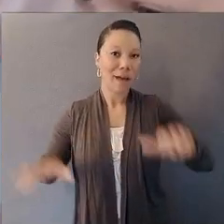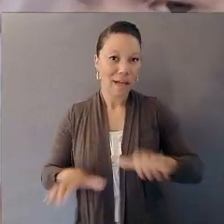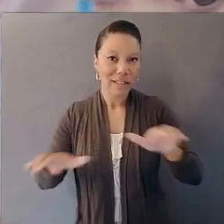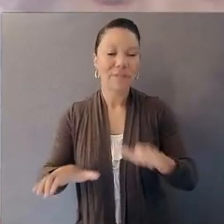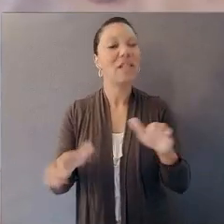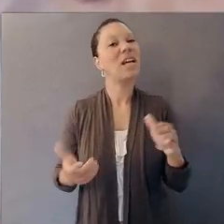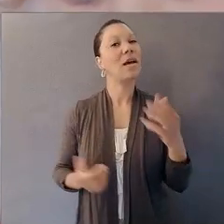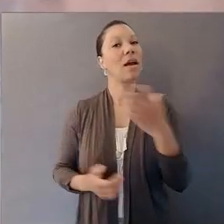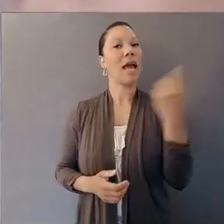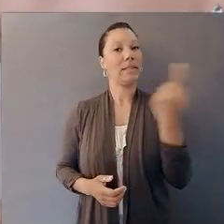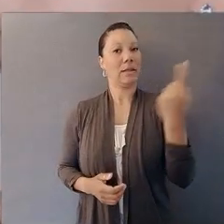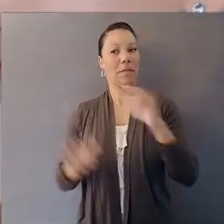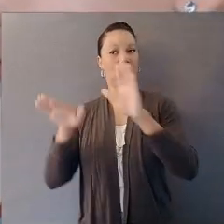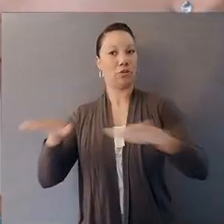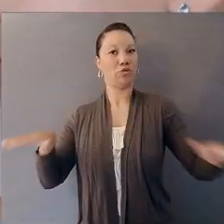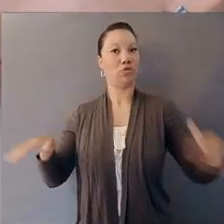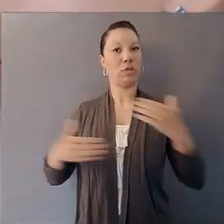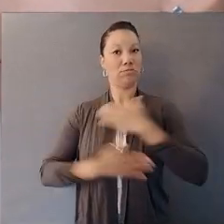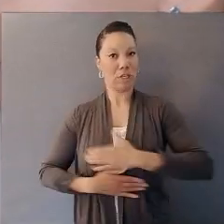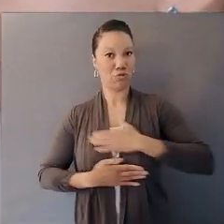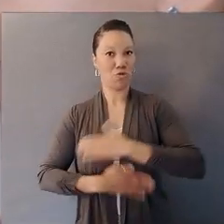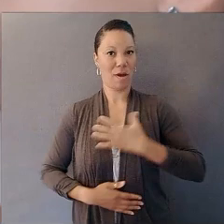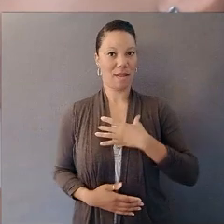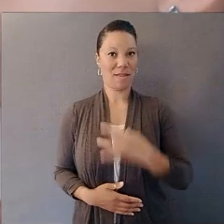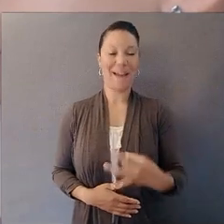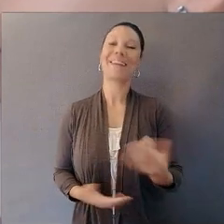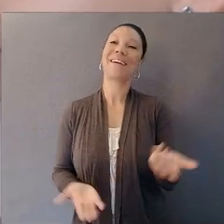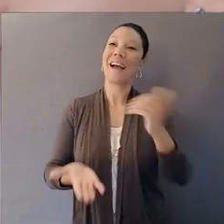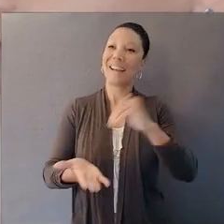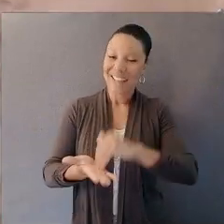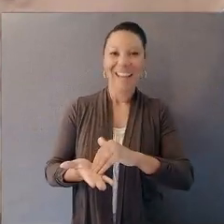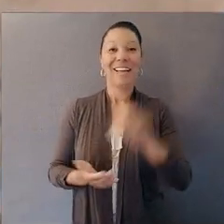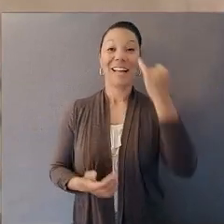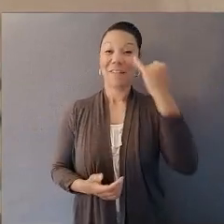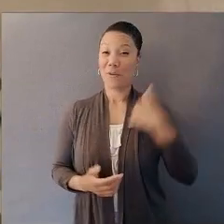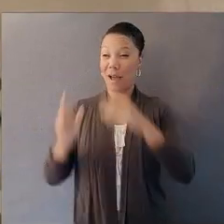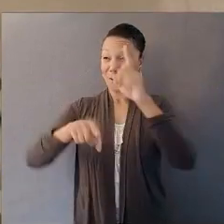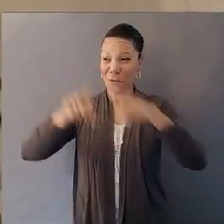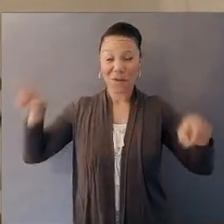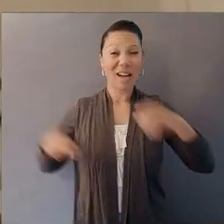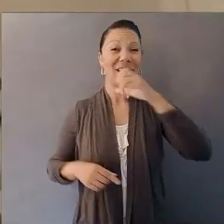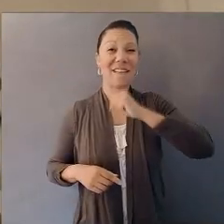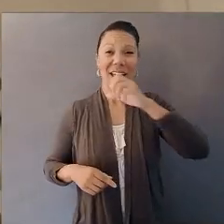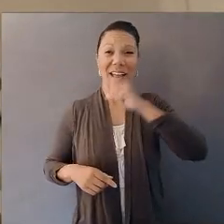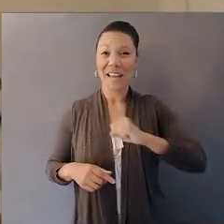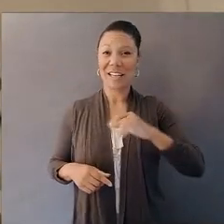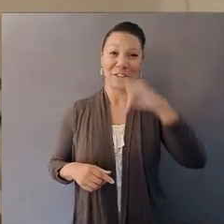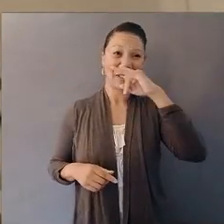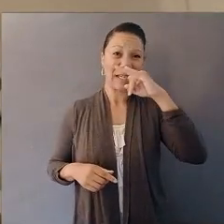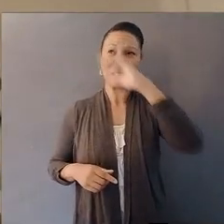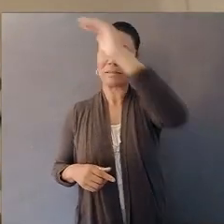like, that, again, you have different age kids, so try to pull them together so it's not taking as much time,